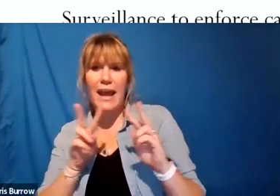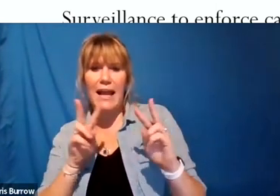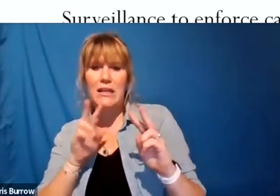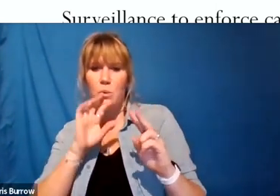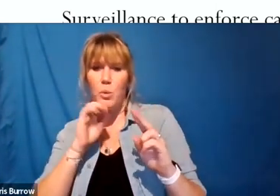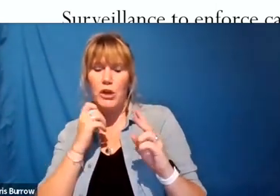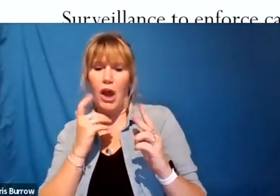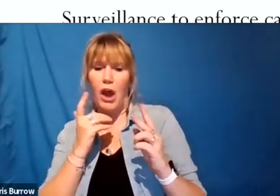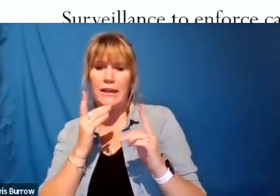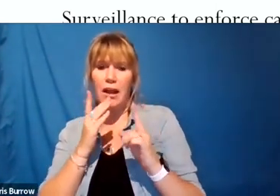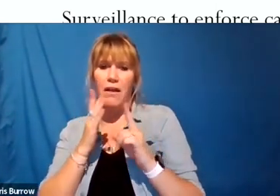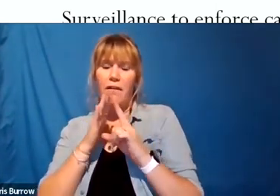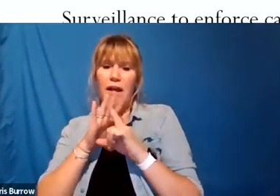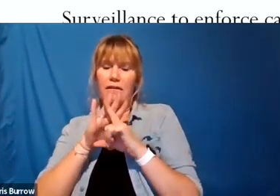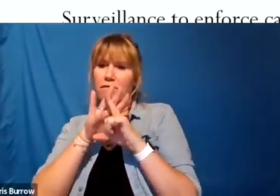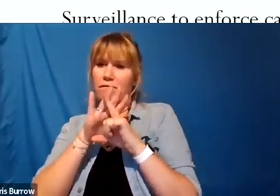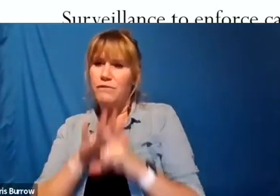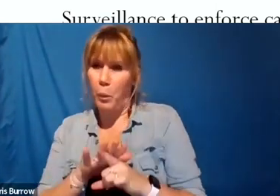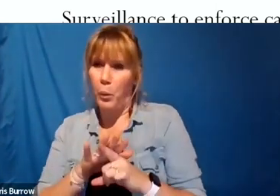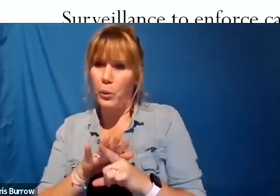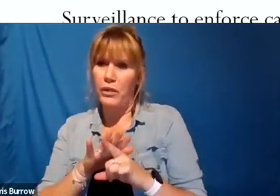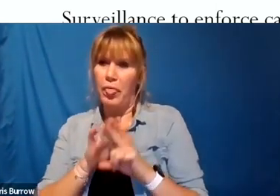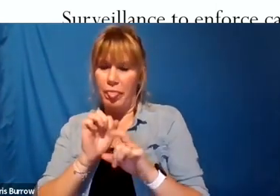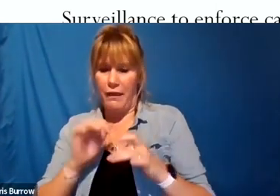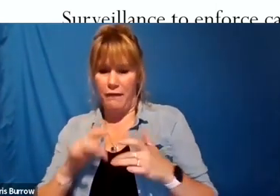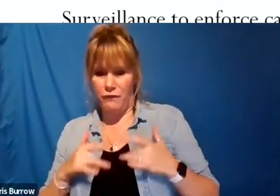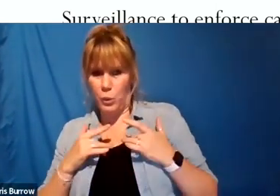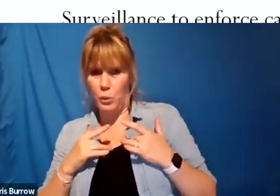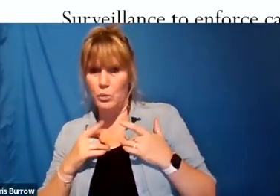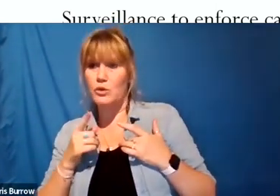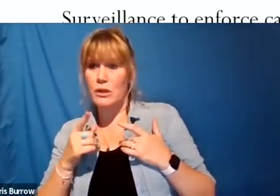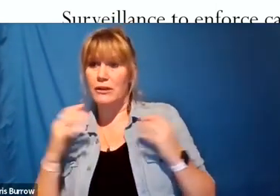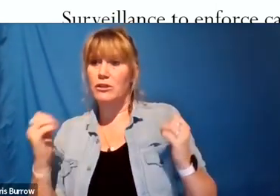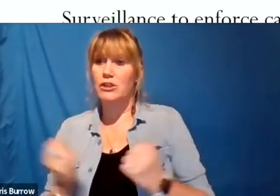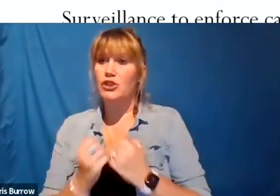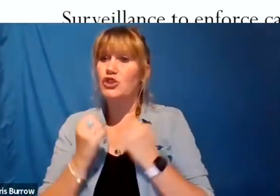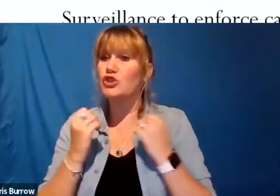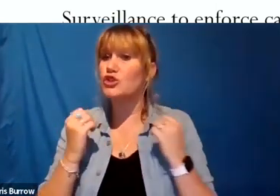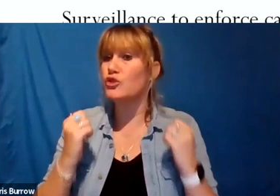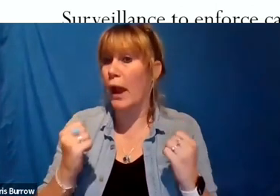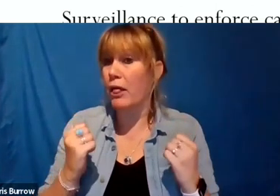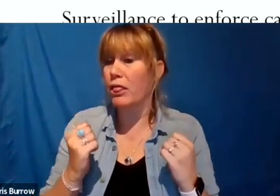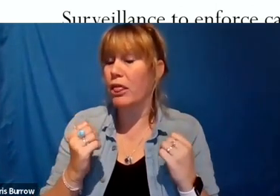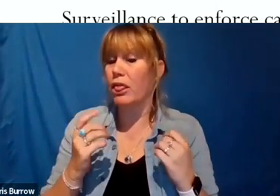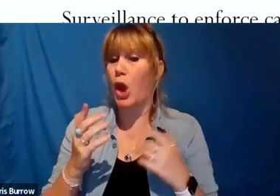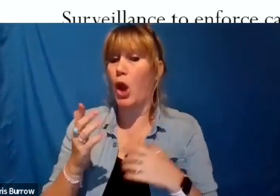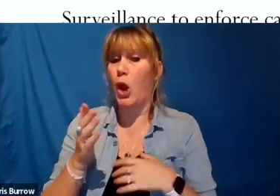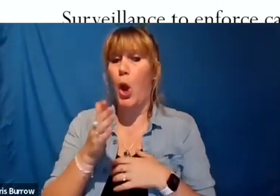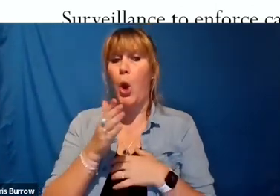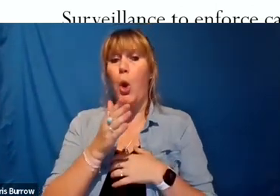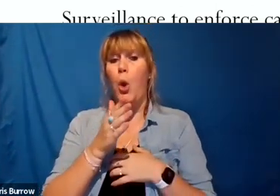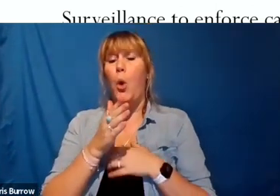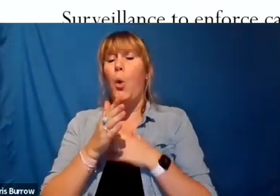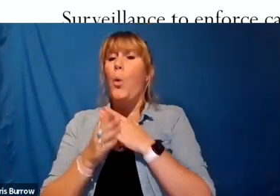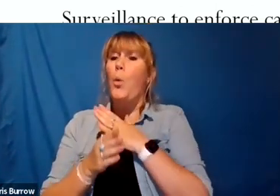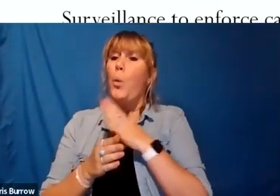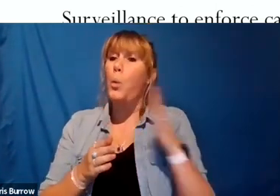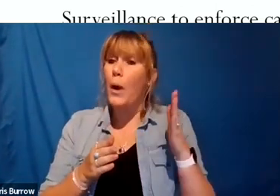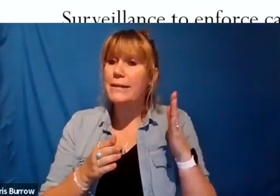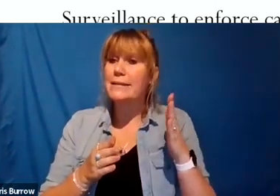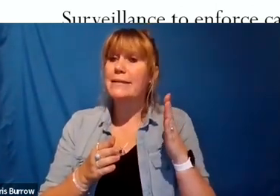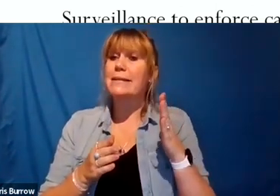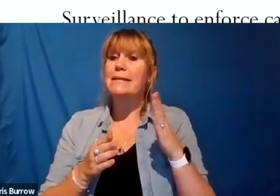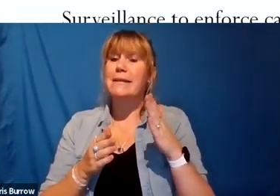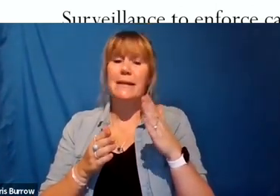according to Western knowledge systems and to strengthen Western defenses against the feared deviant and